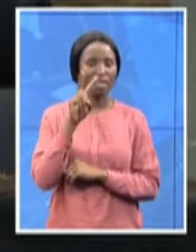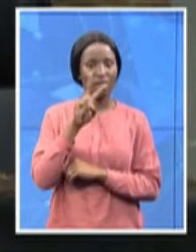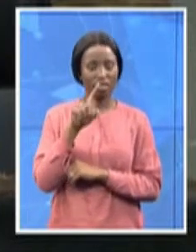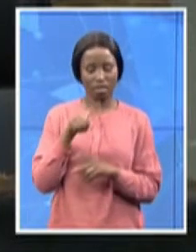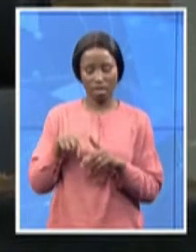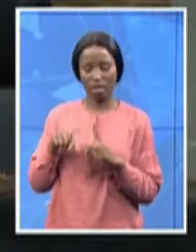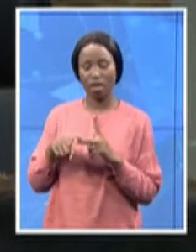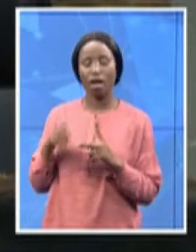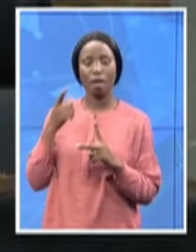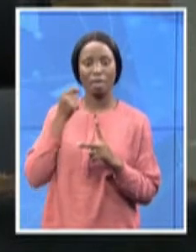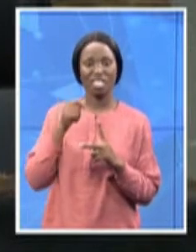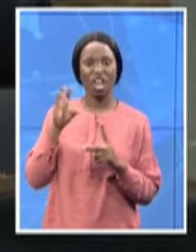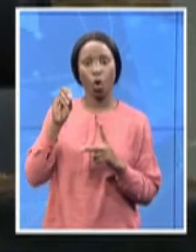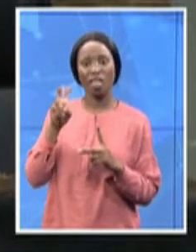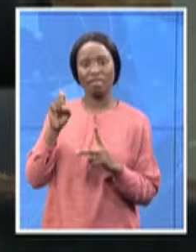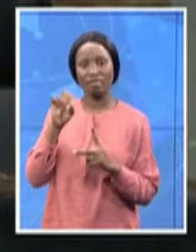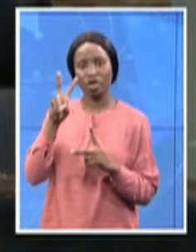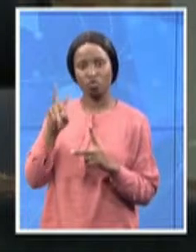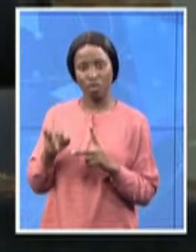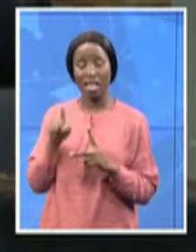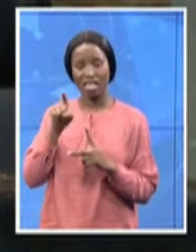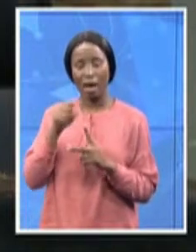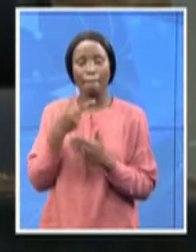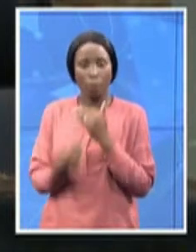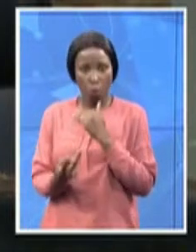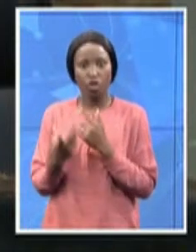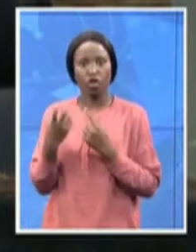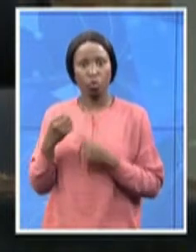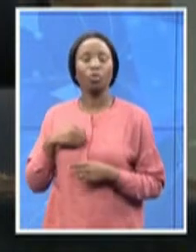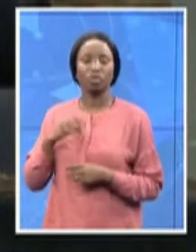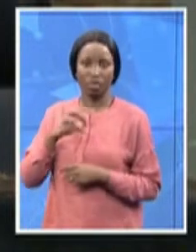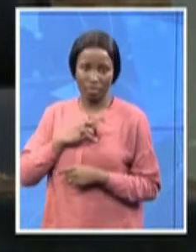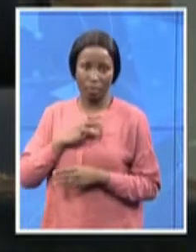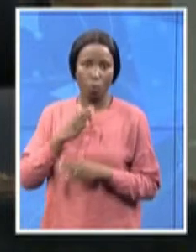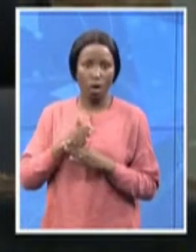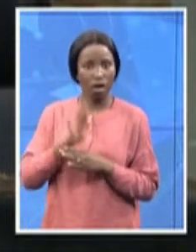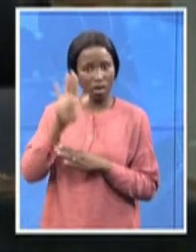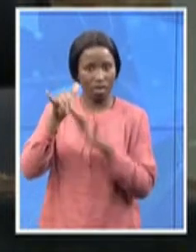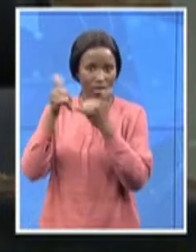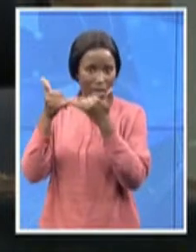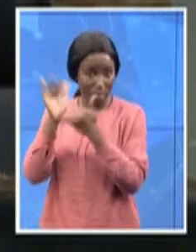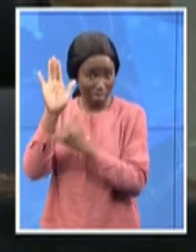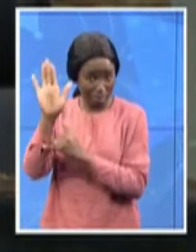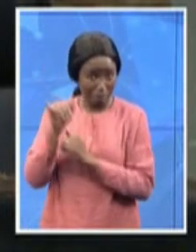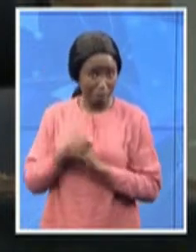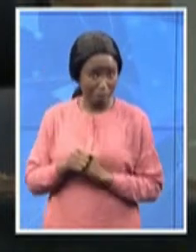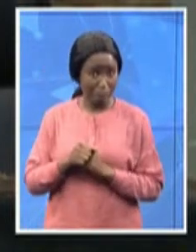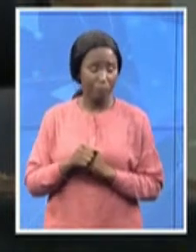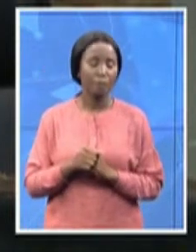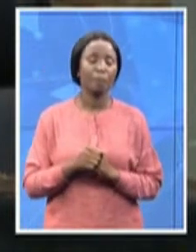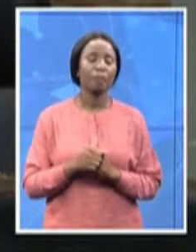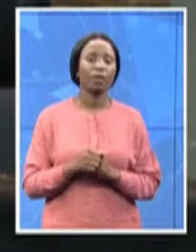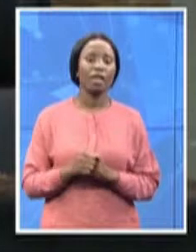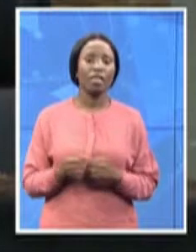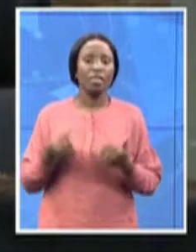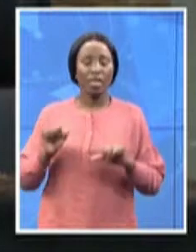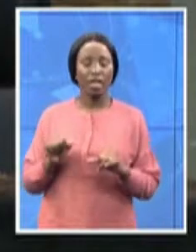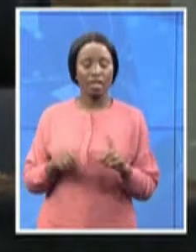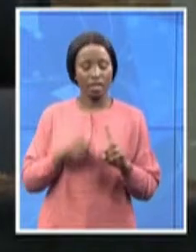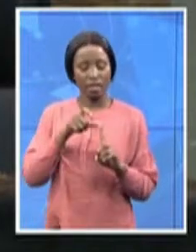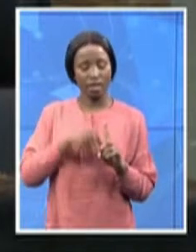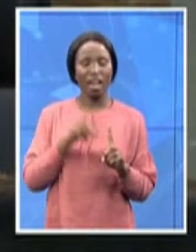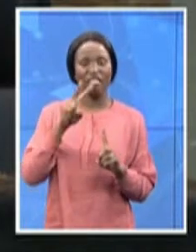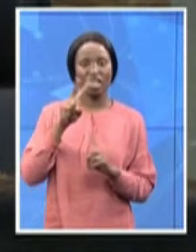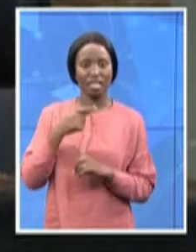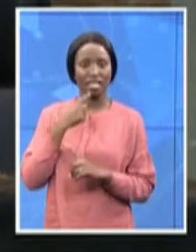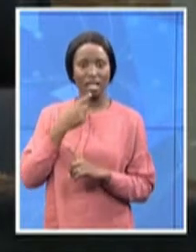African Global Operations. He said he was then instructed by the CEO to take the sum of